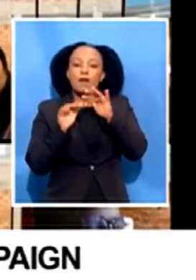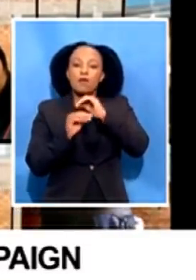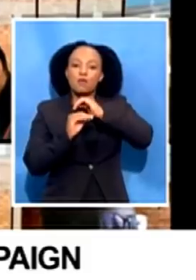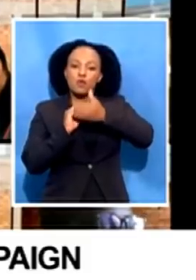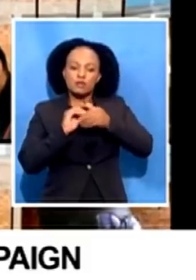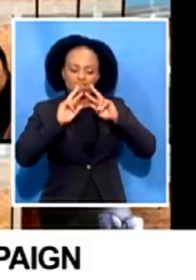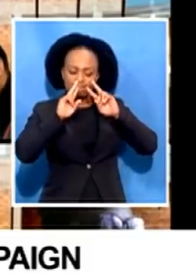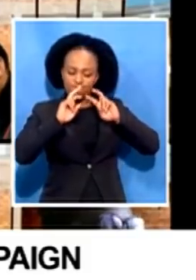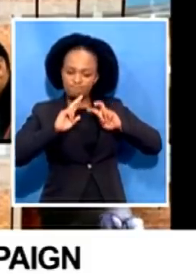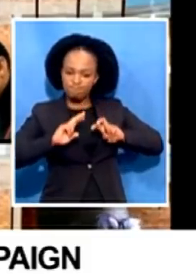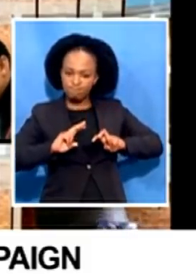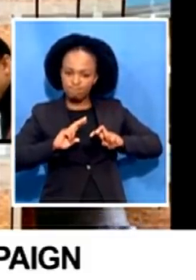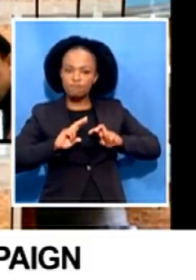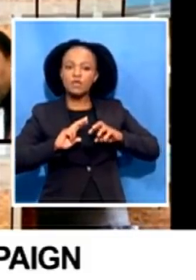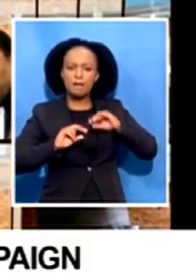submission, incorrect.